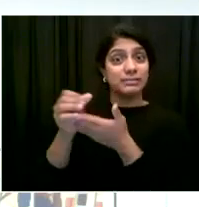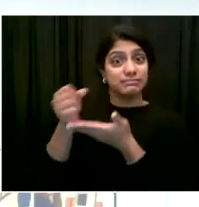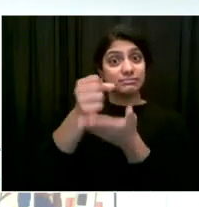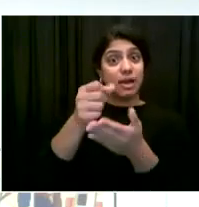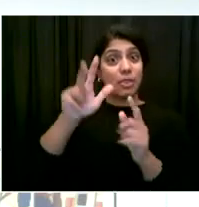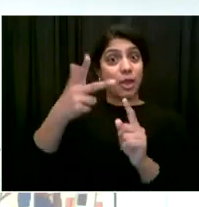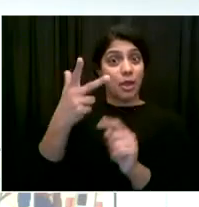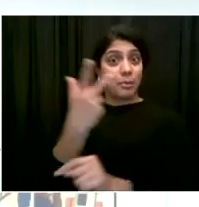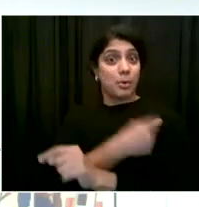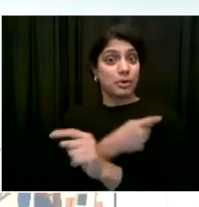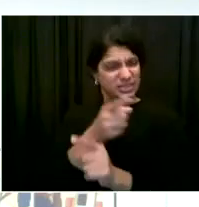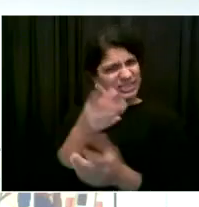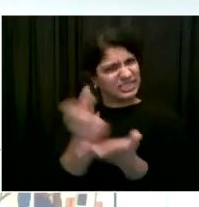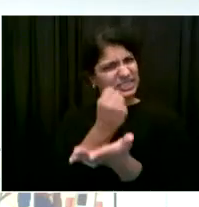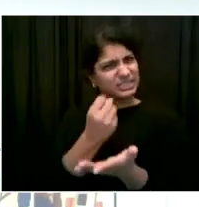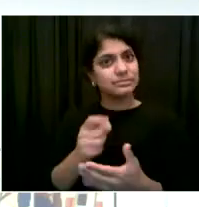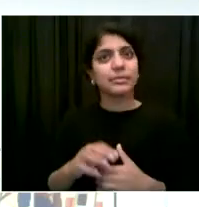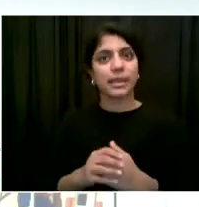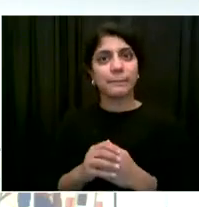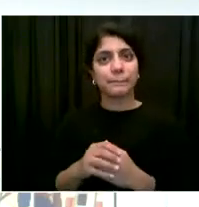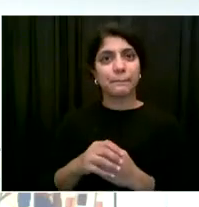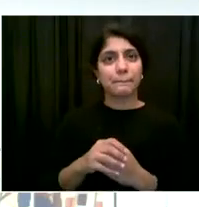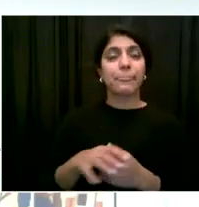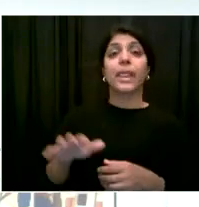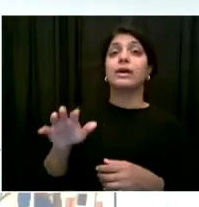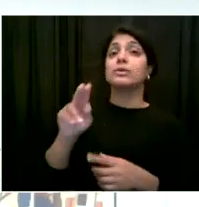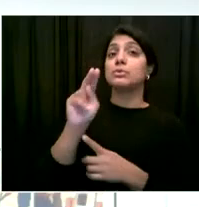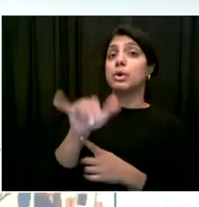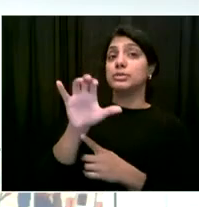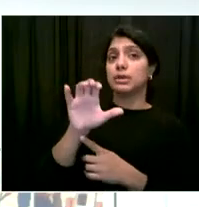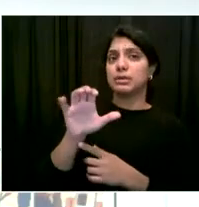nyc.gov/vaccine finder or call